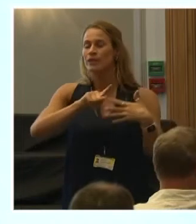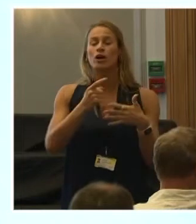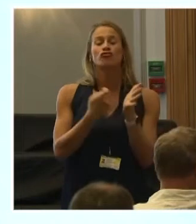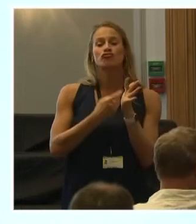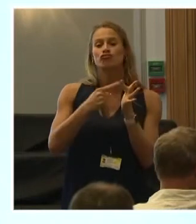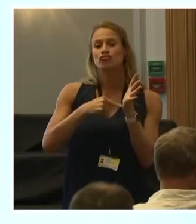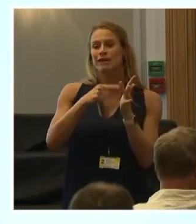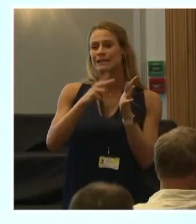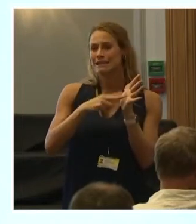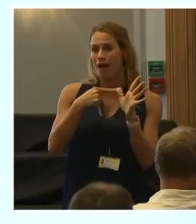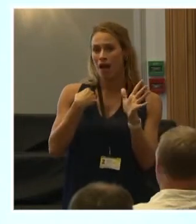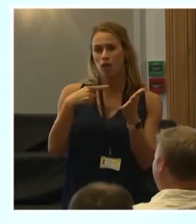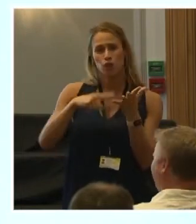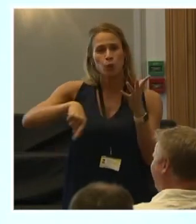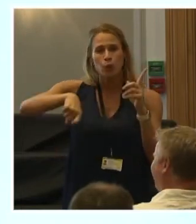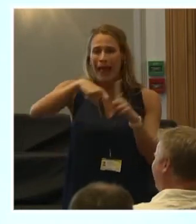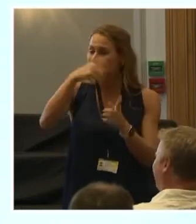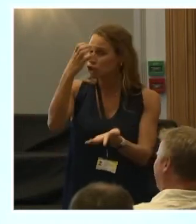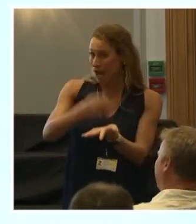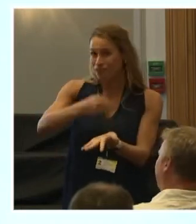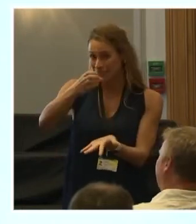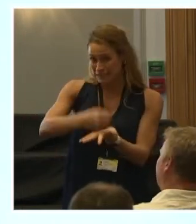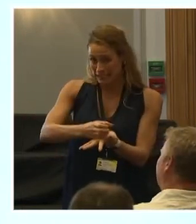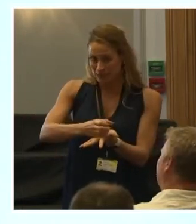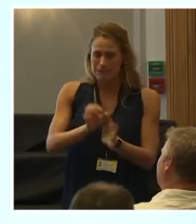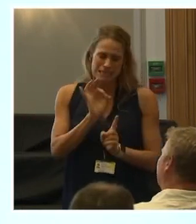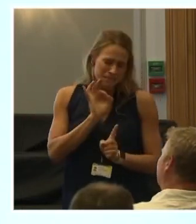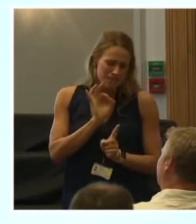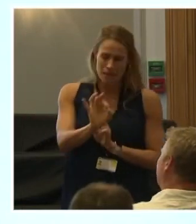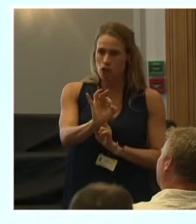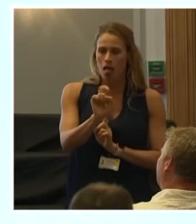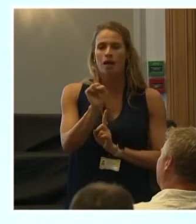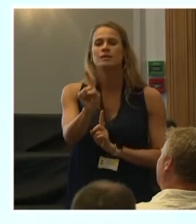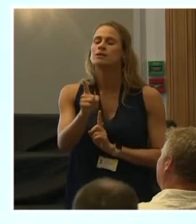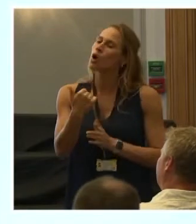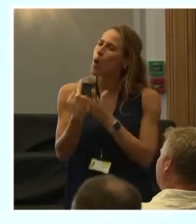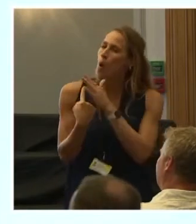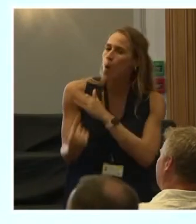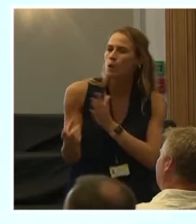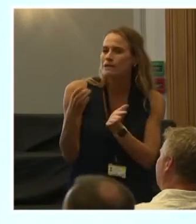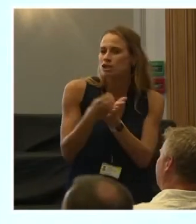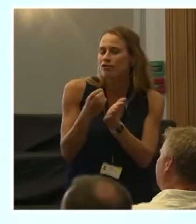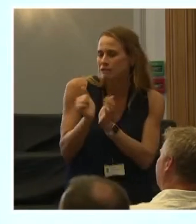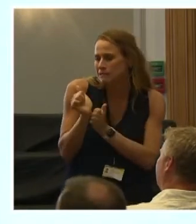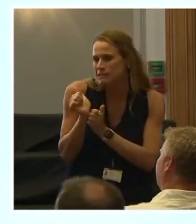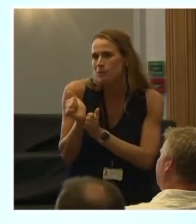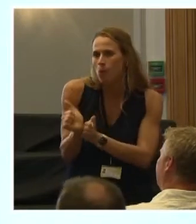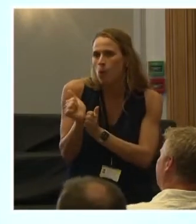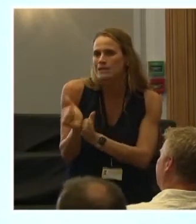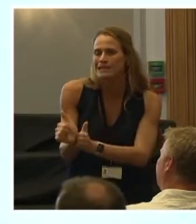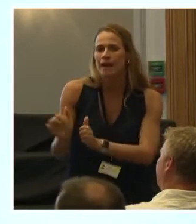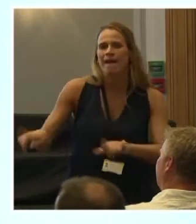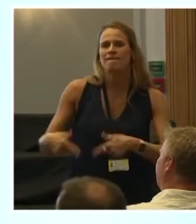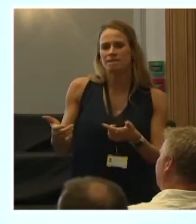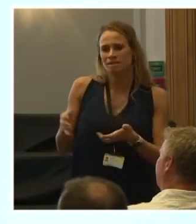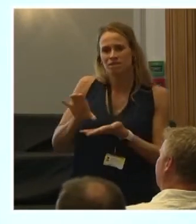a unique charity. Not just because we are the only charity supporting and funding research exclusively for the